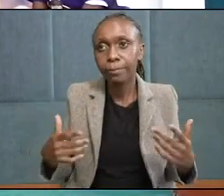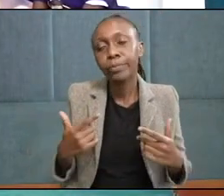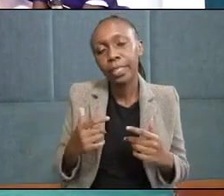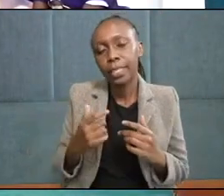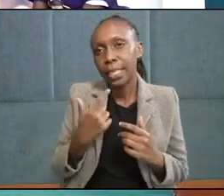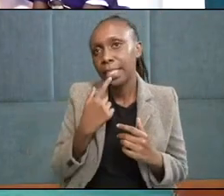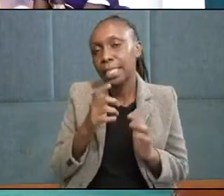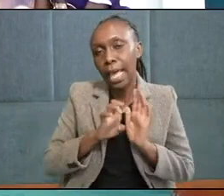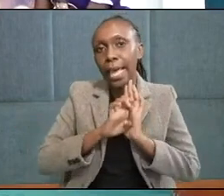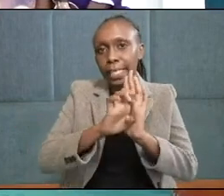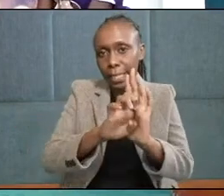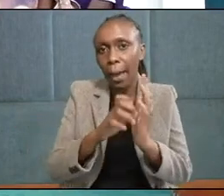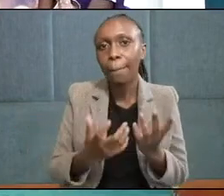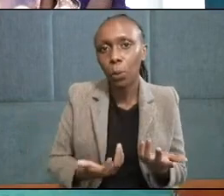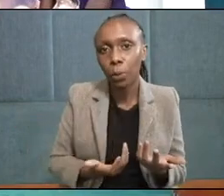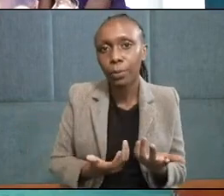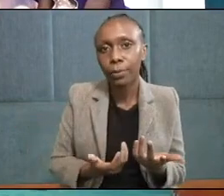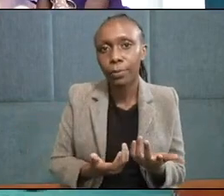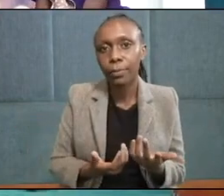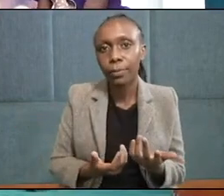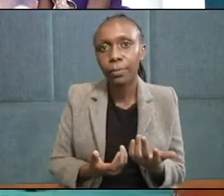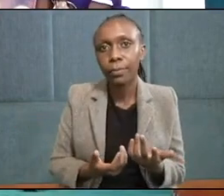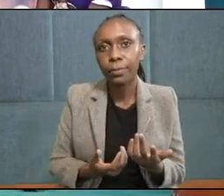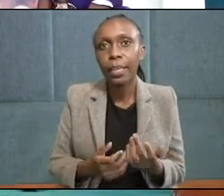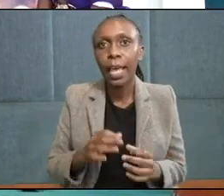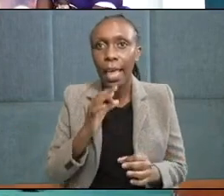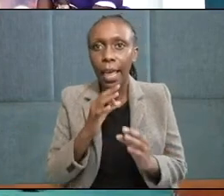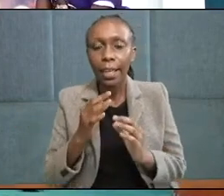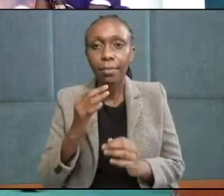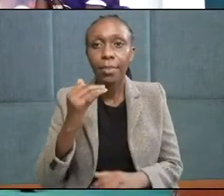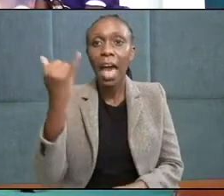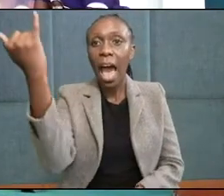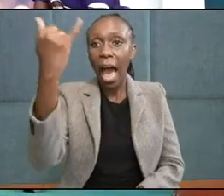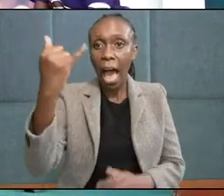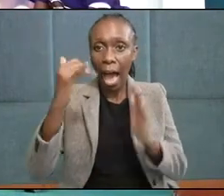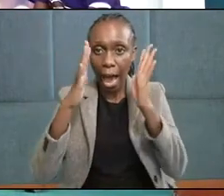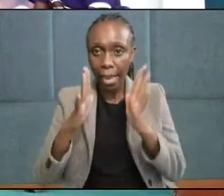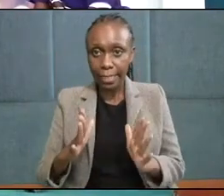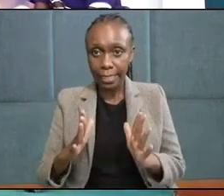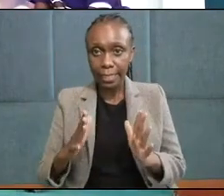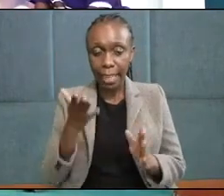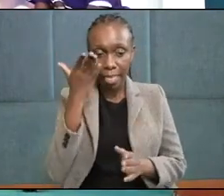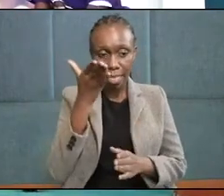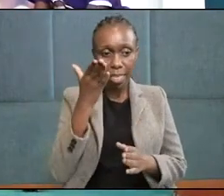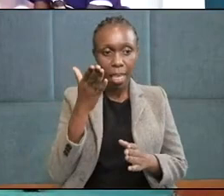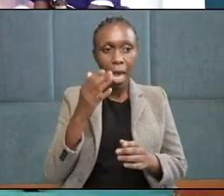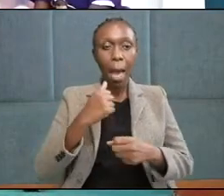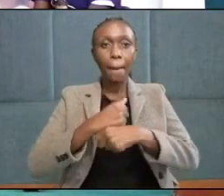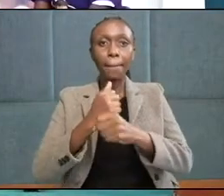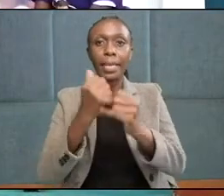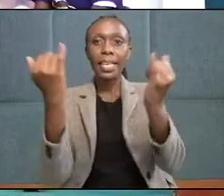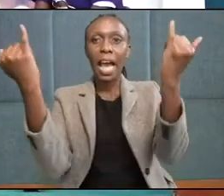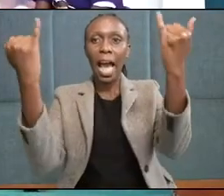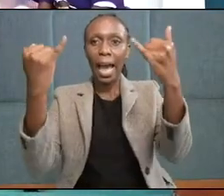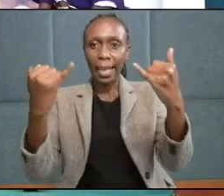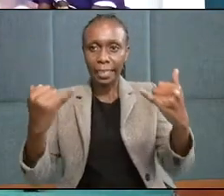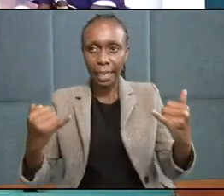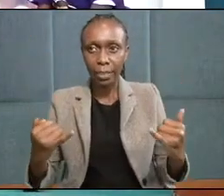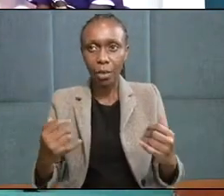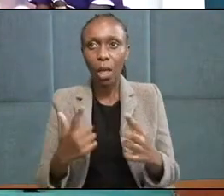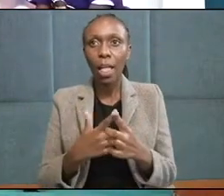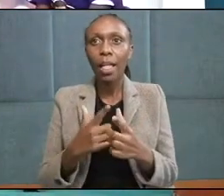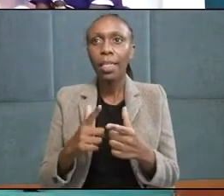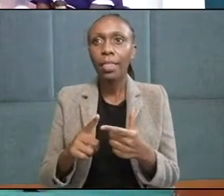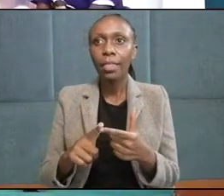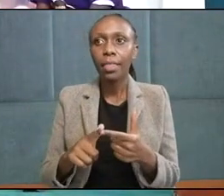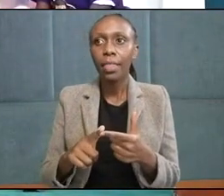say, for example, the artist in Athens meets like an idol, and then God